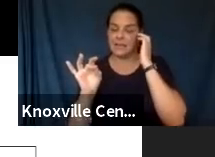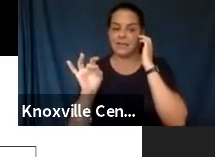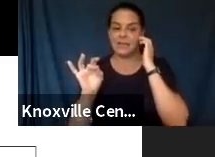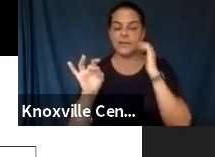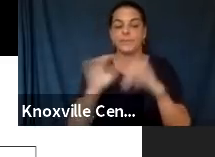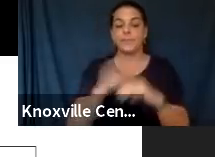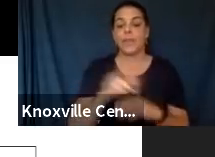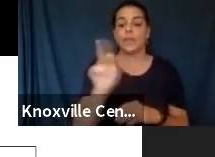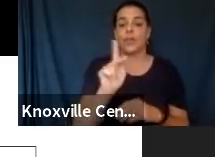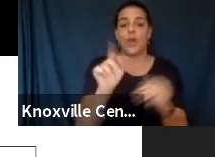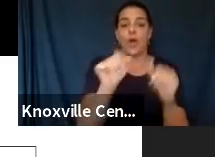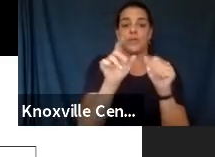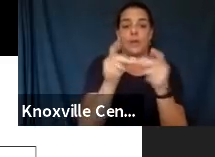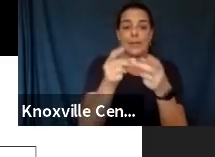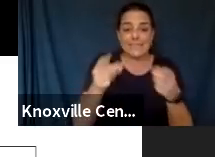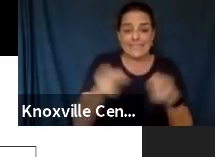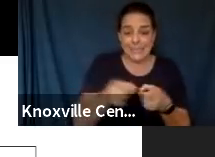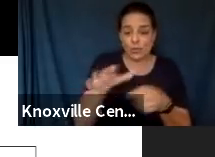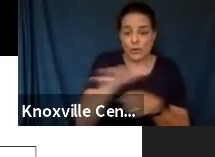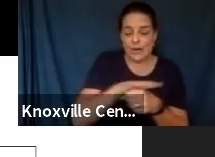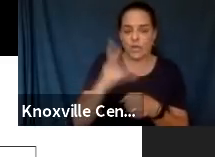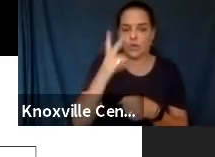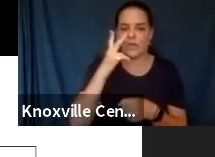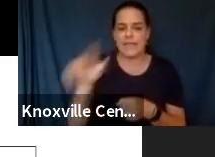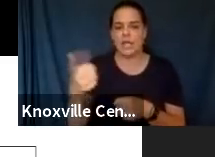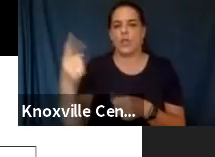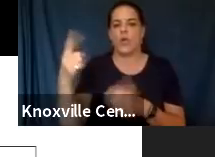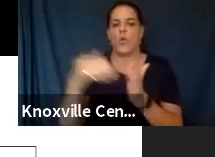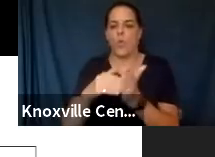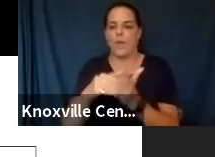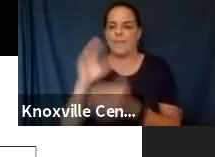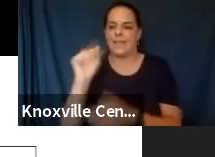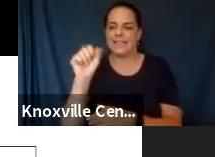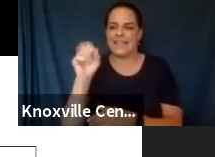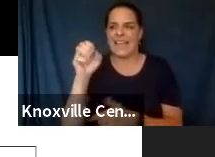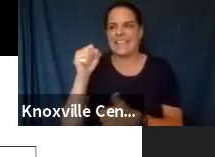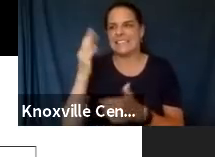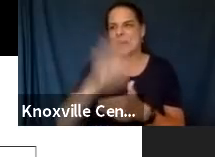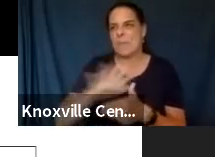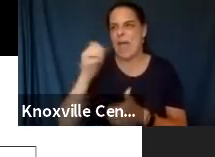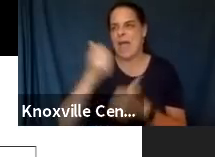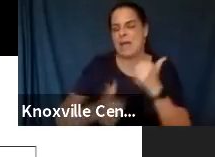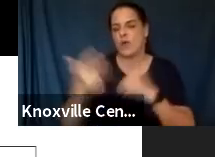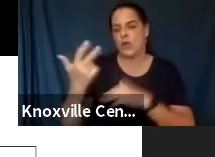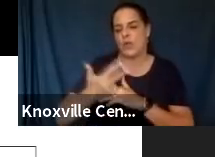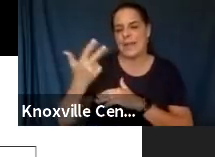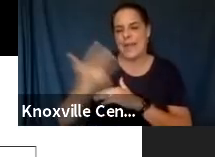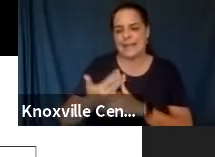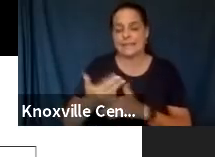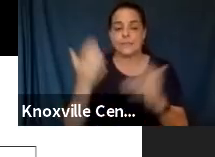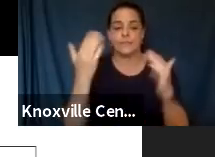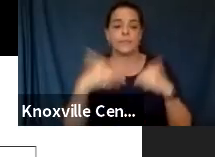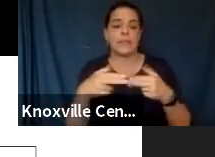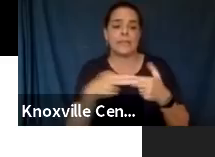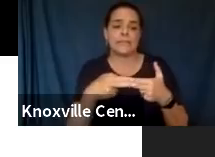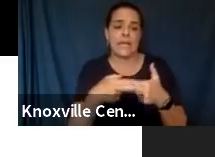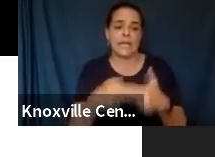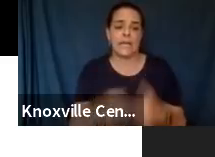Knoxville district, you see we're picking up another 1,000 cases about every 3 days. Next slide, please.